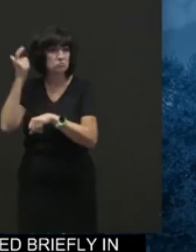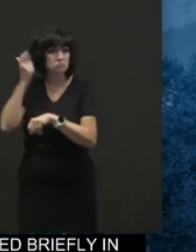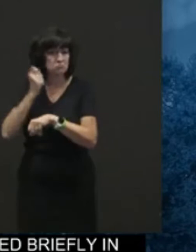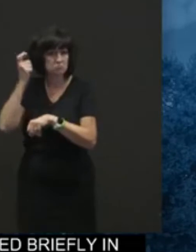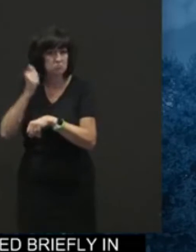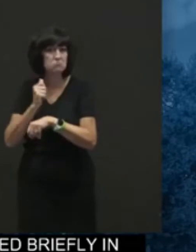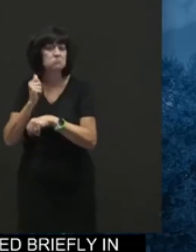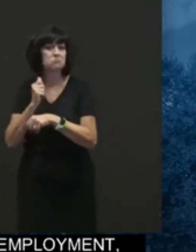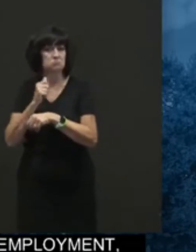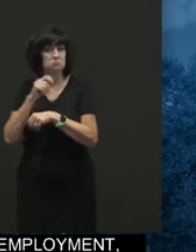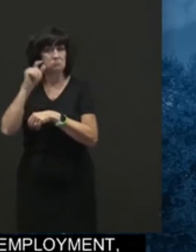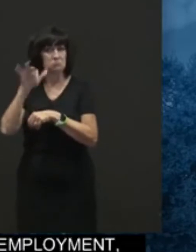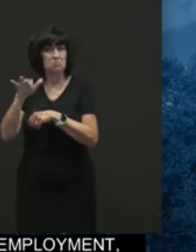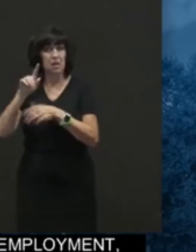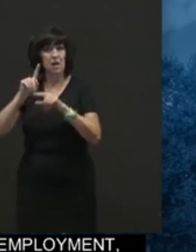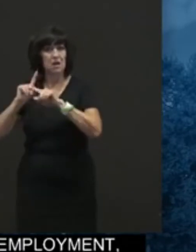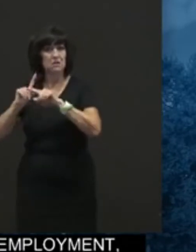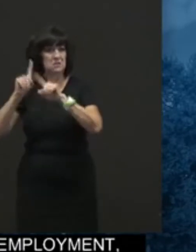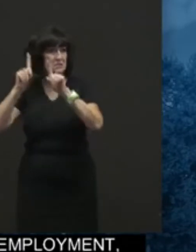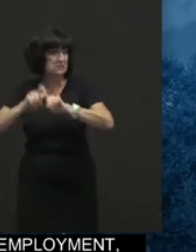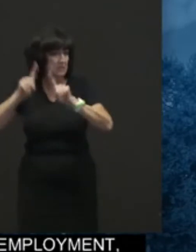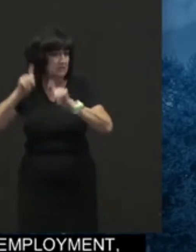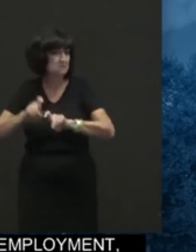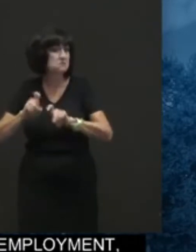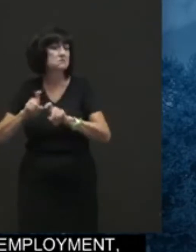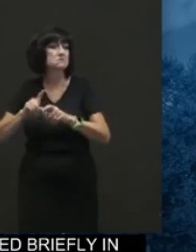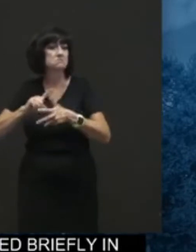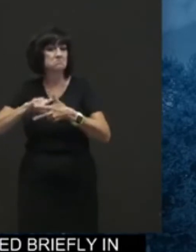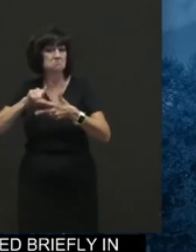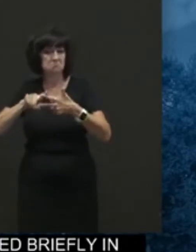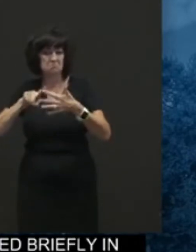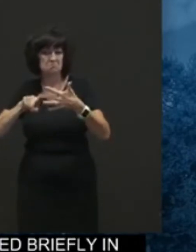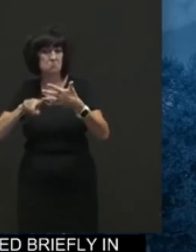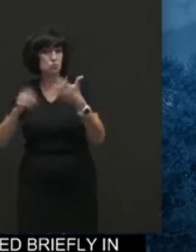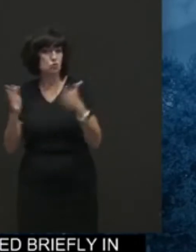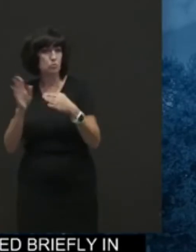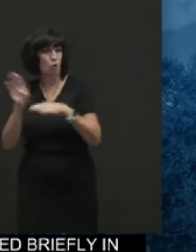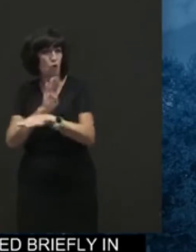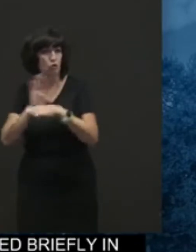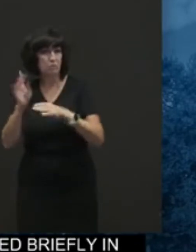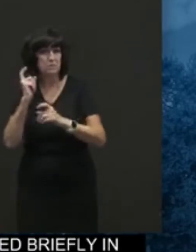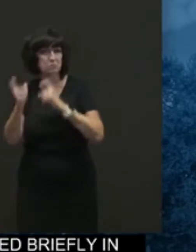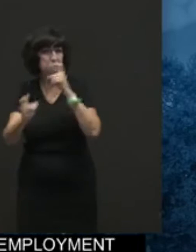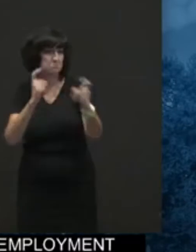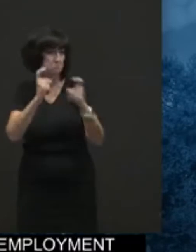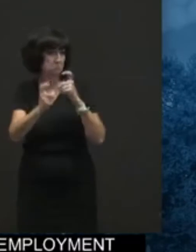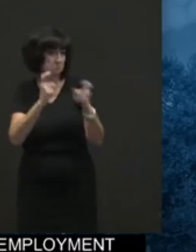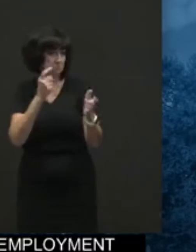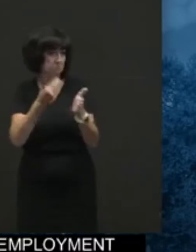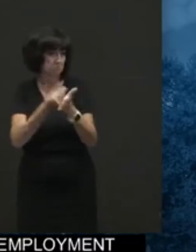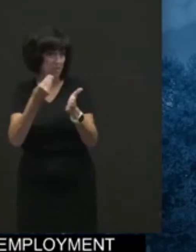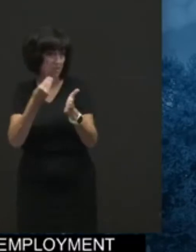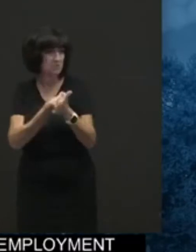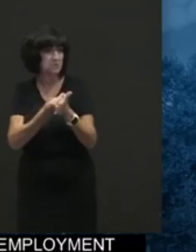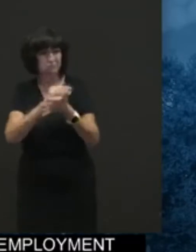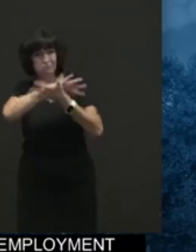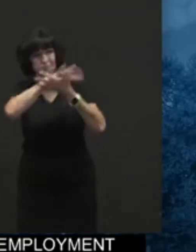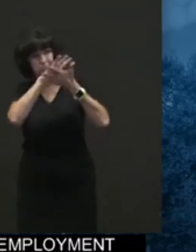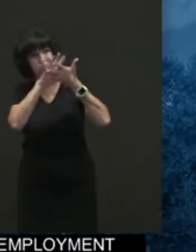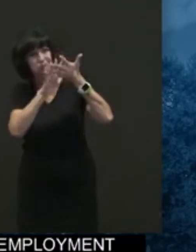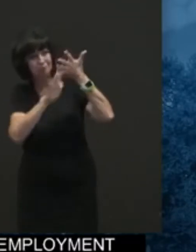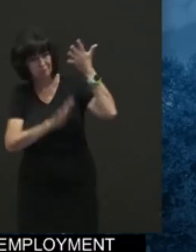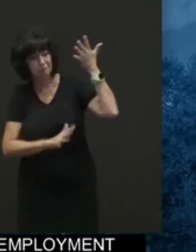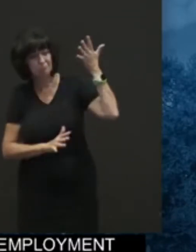fund, testing, the Small Business Relief Act, a whole series of